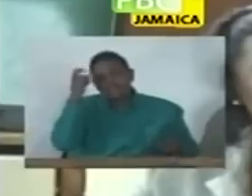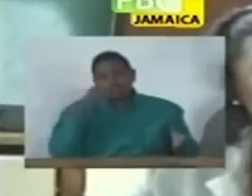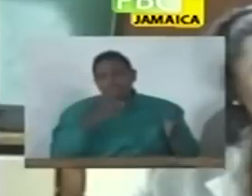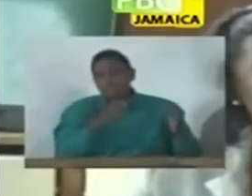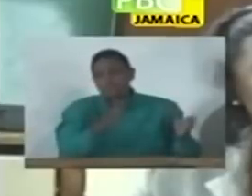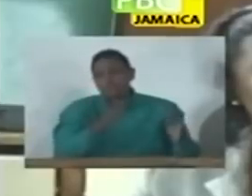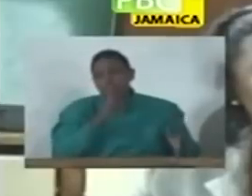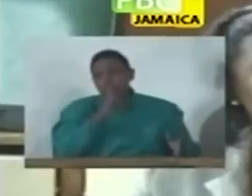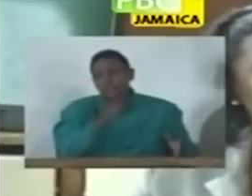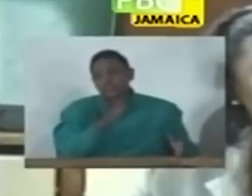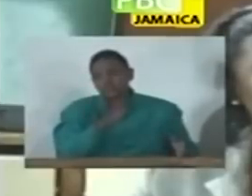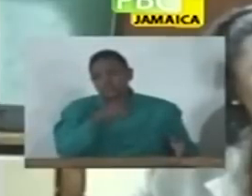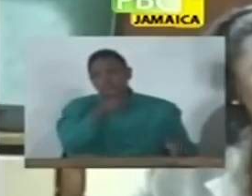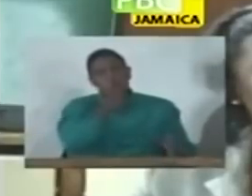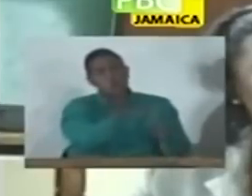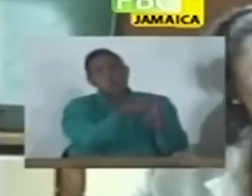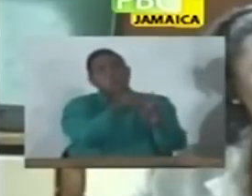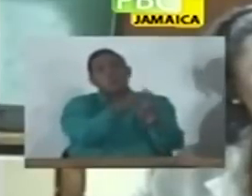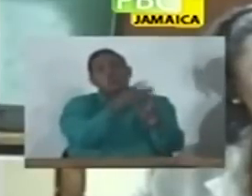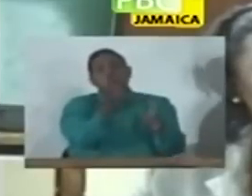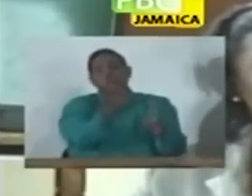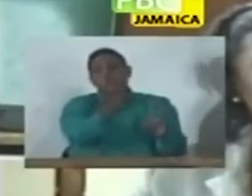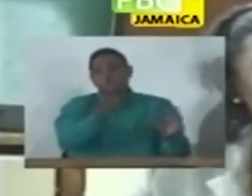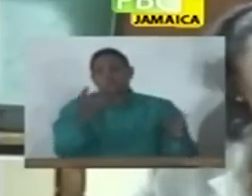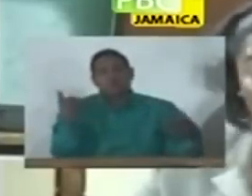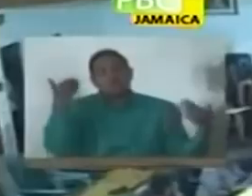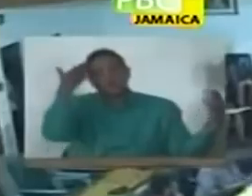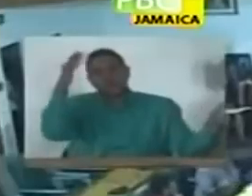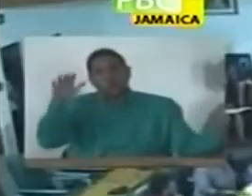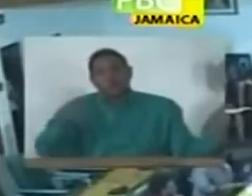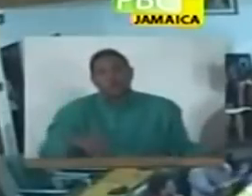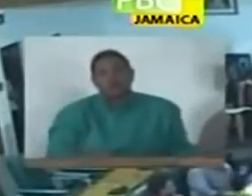to assuage someone's, I don't know.